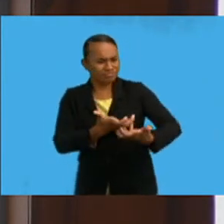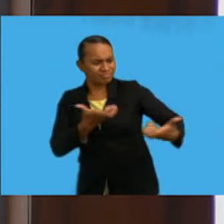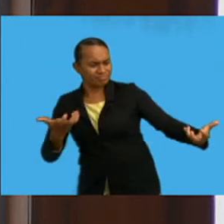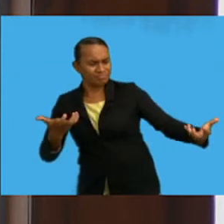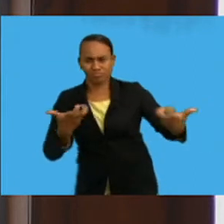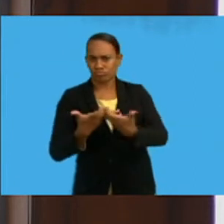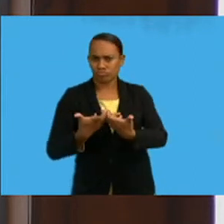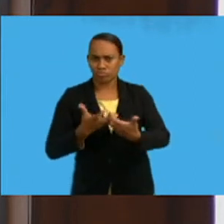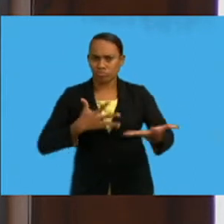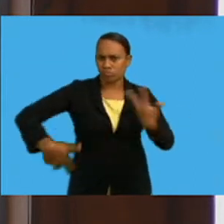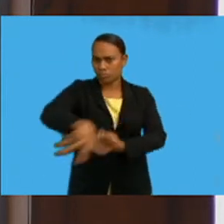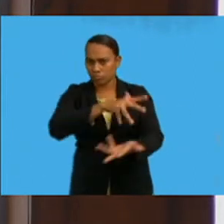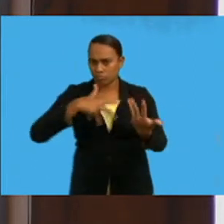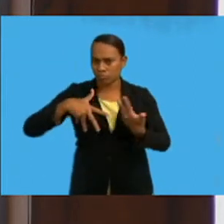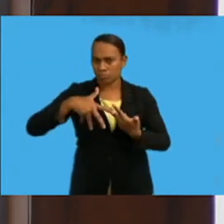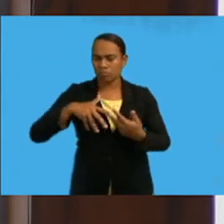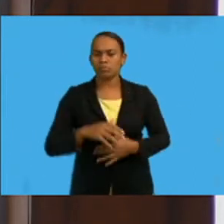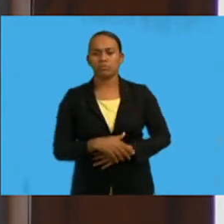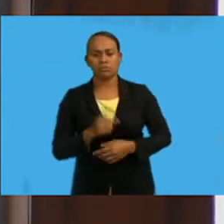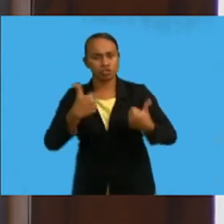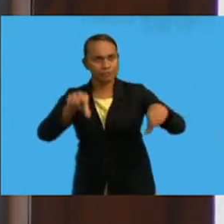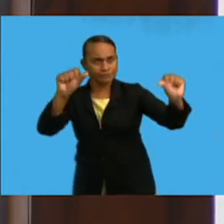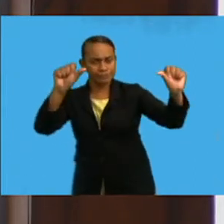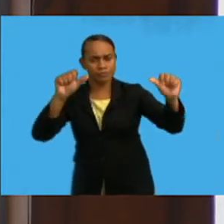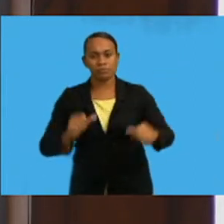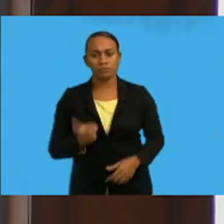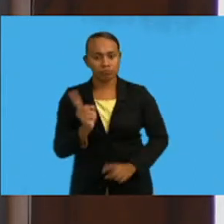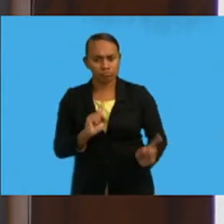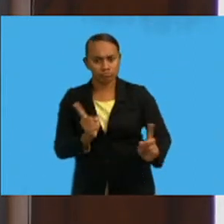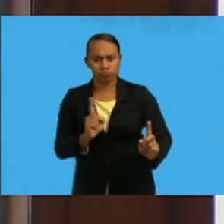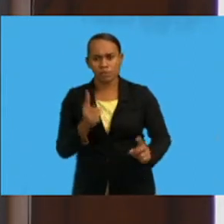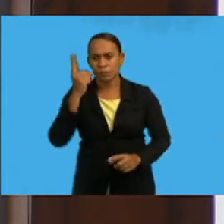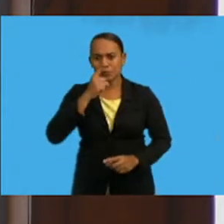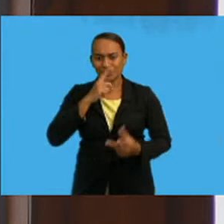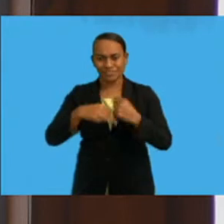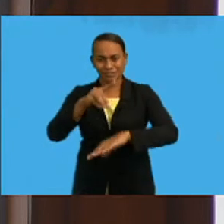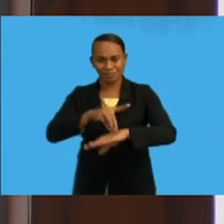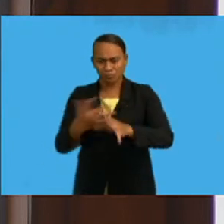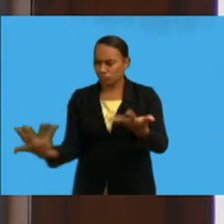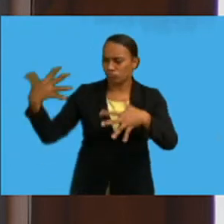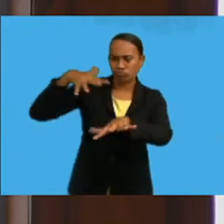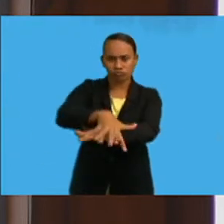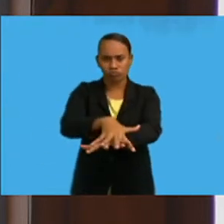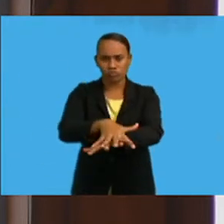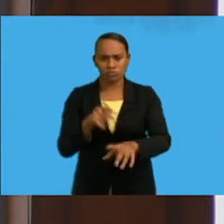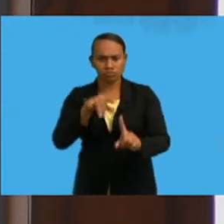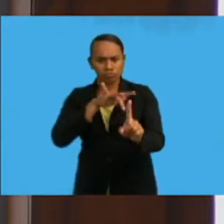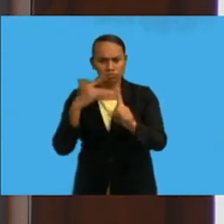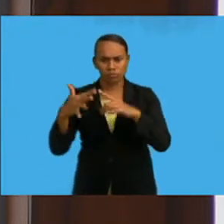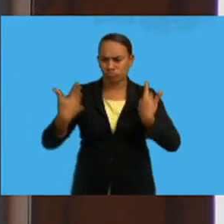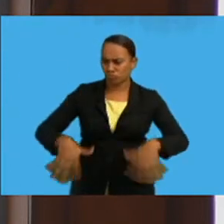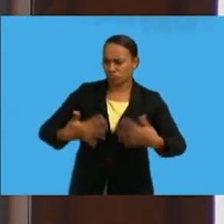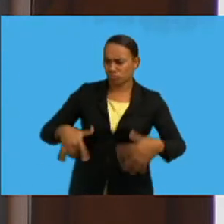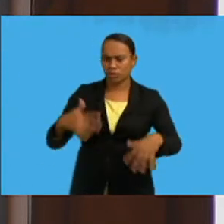promotion of maximum participation in public life. Madam Speaker, sport is a useful and cost-effective